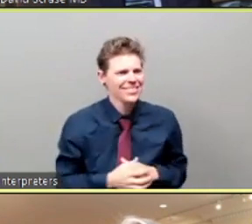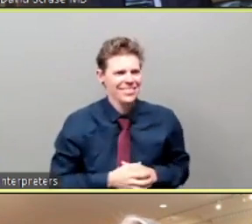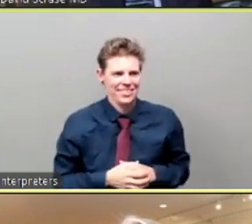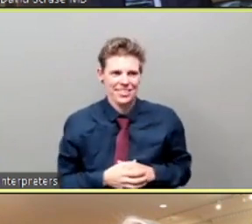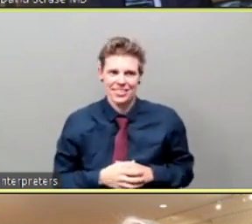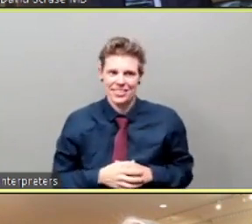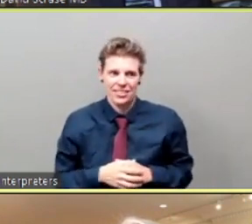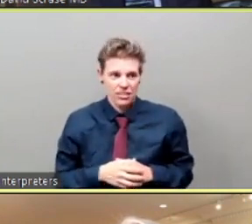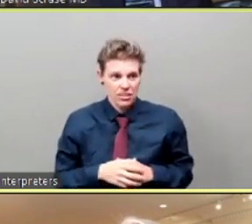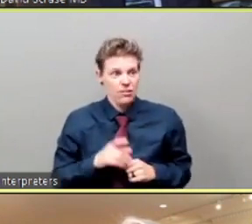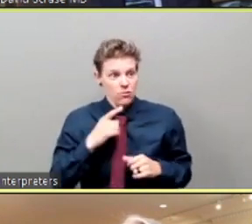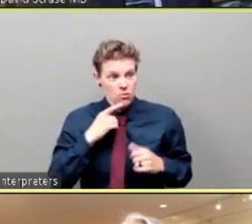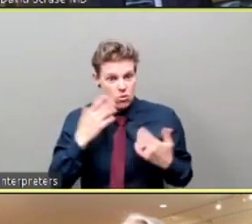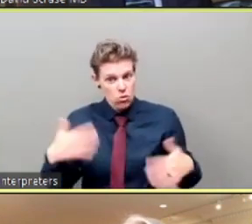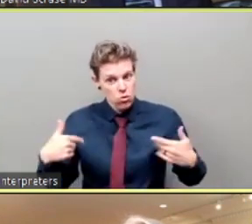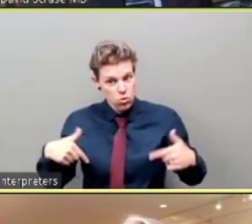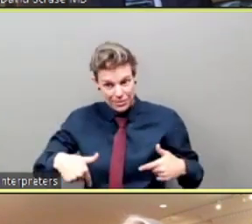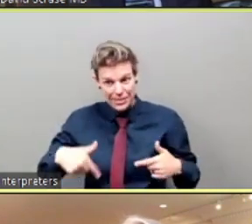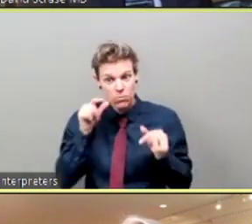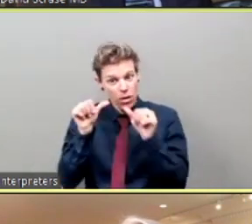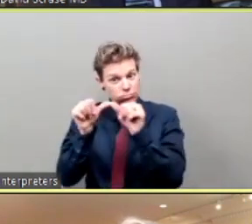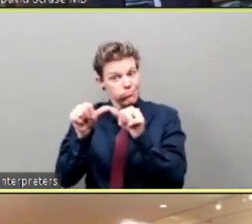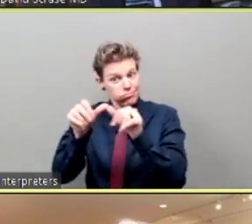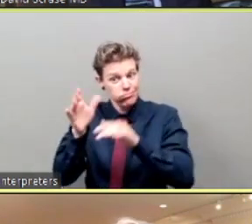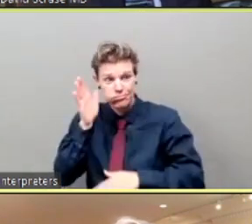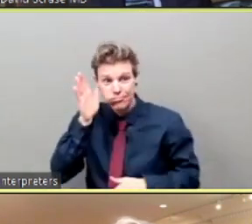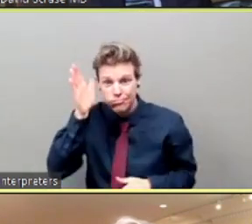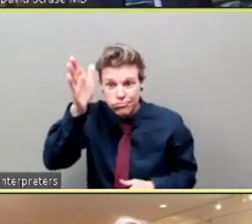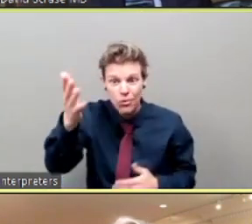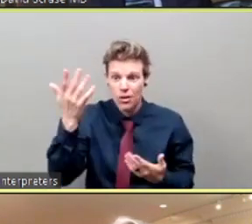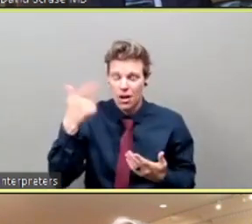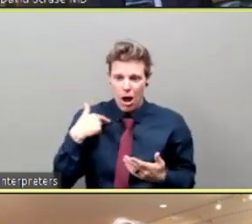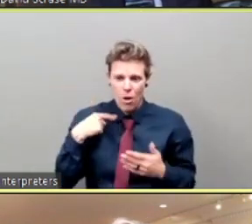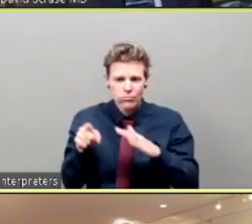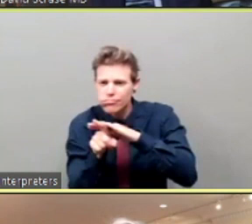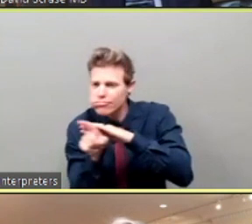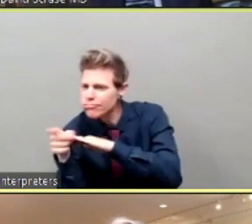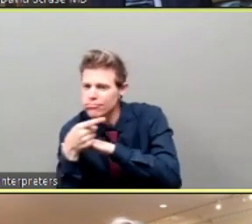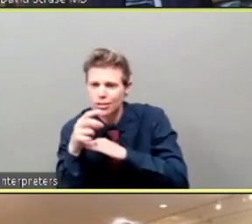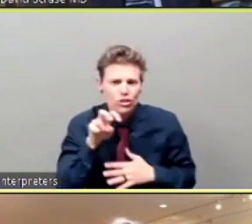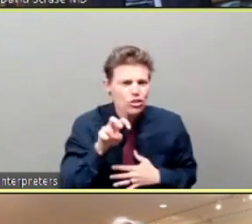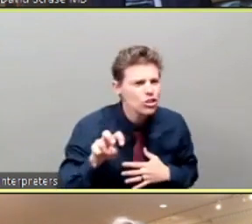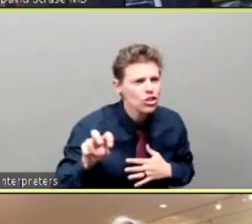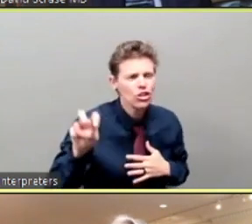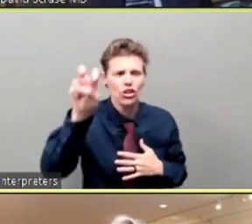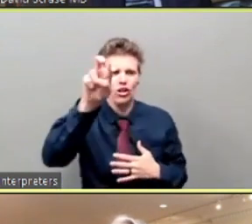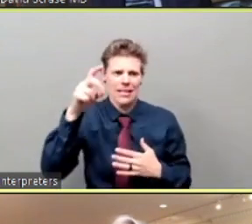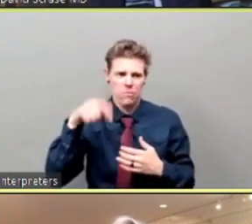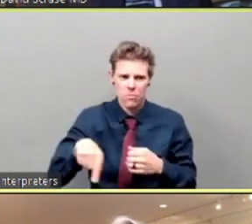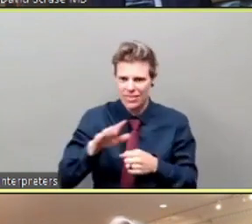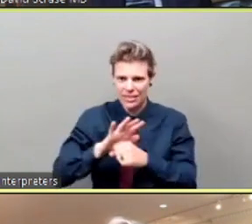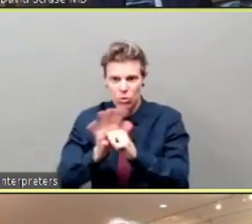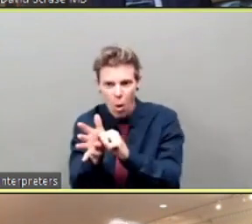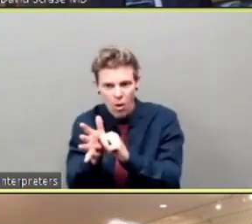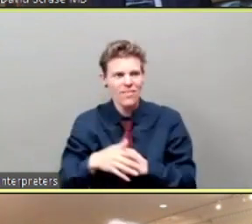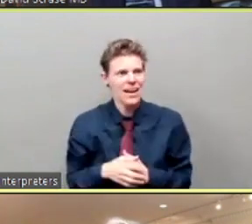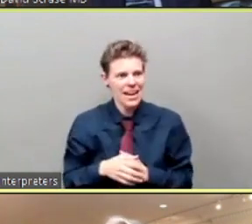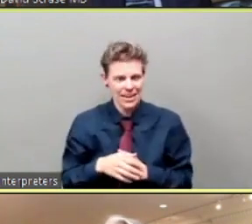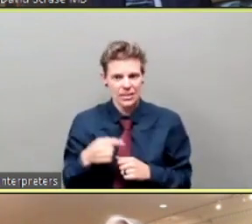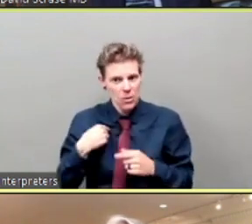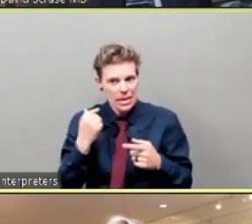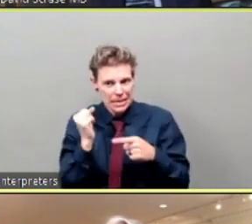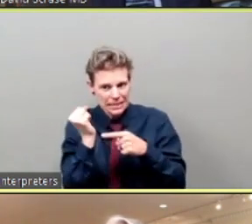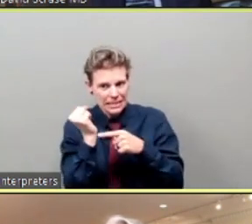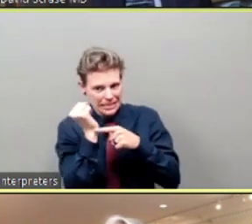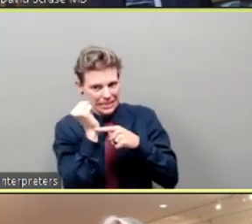should always be winning against COVID. And in fact, New Mexico is. And here's what's really helping